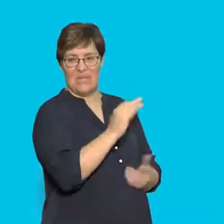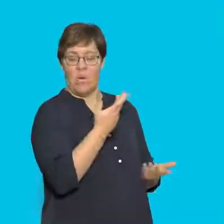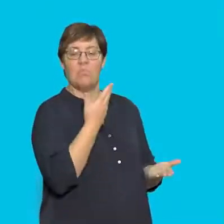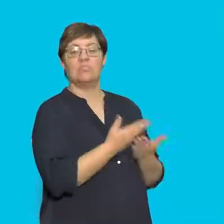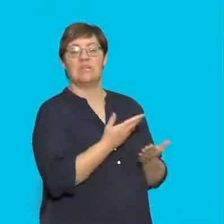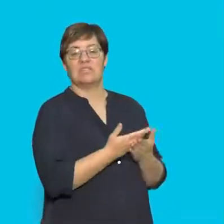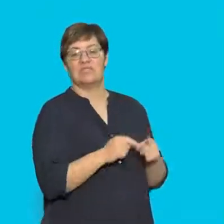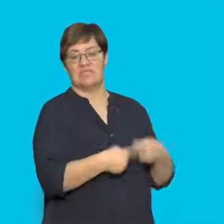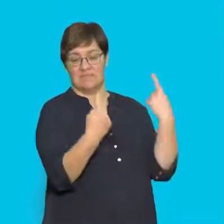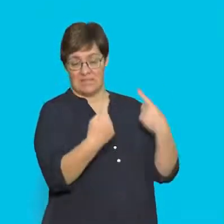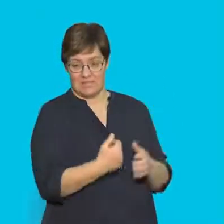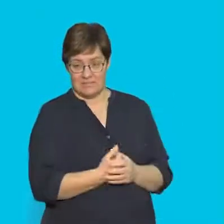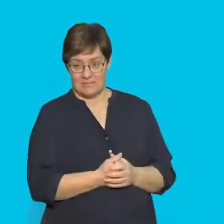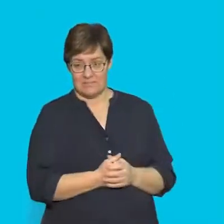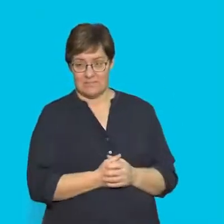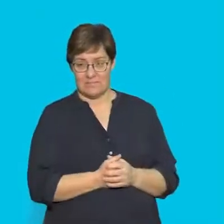difference.